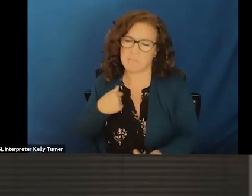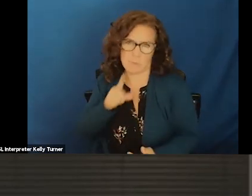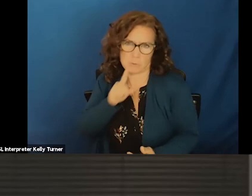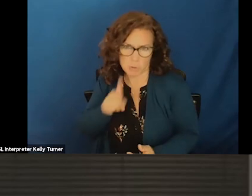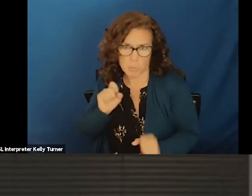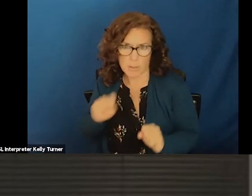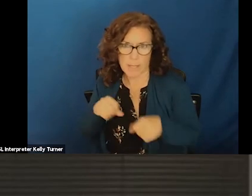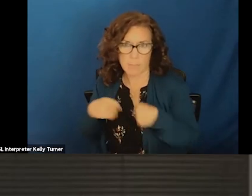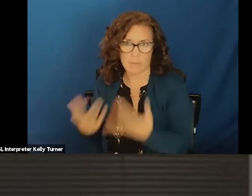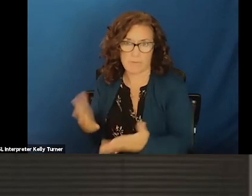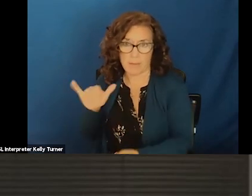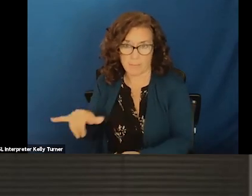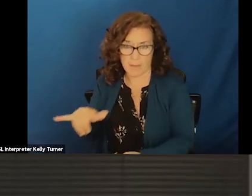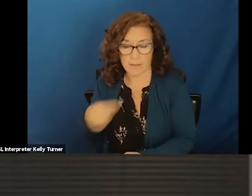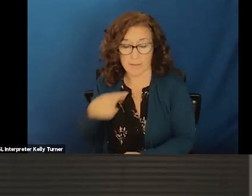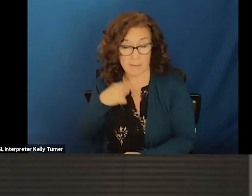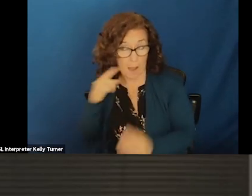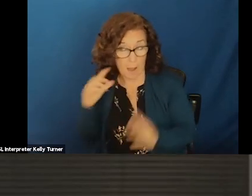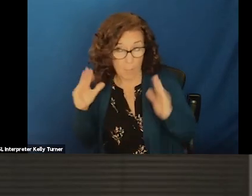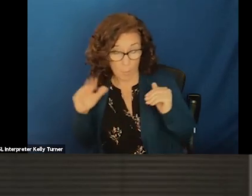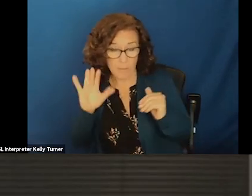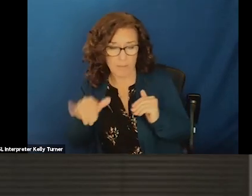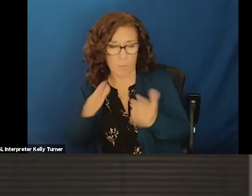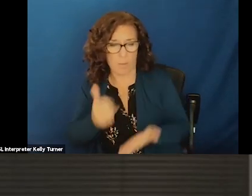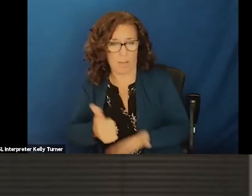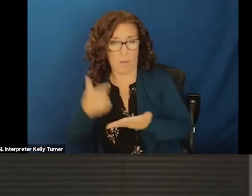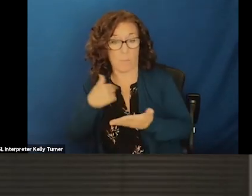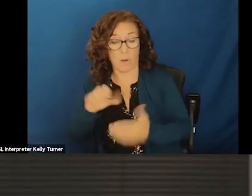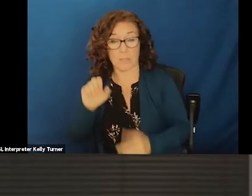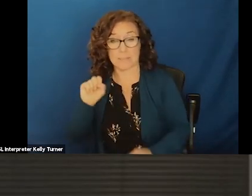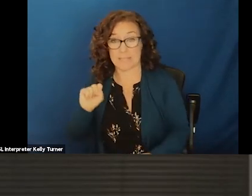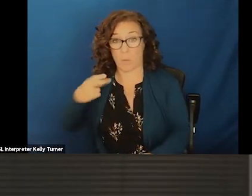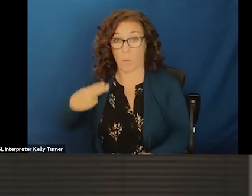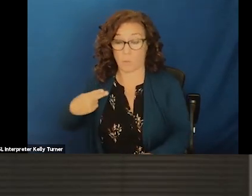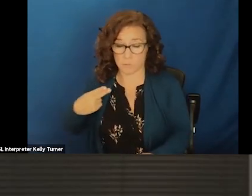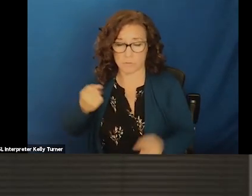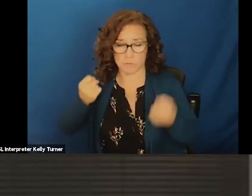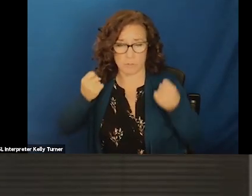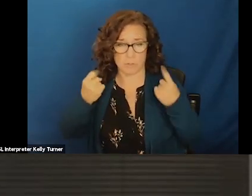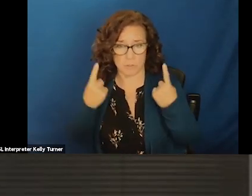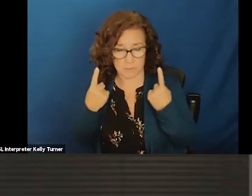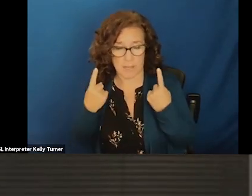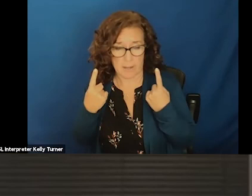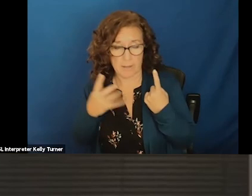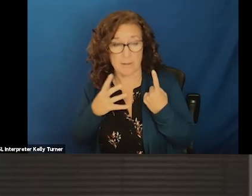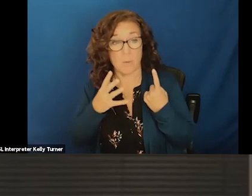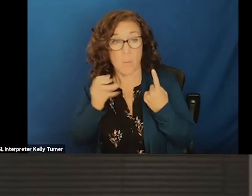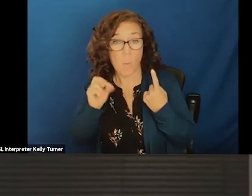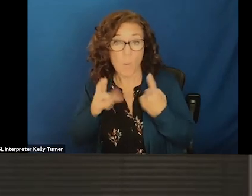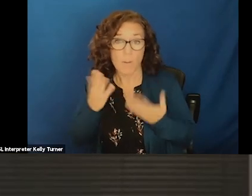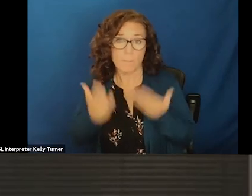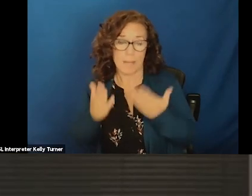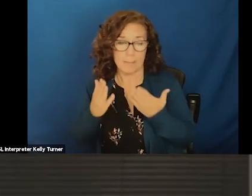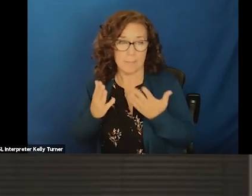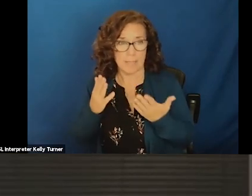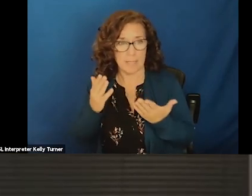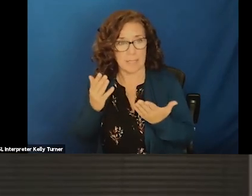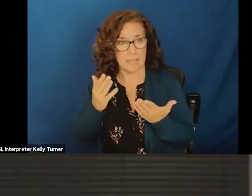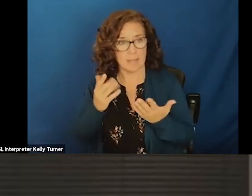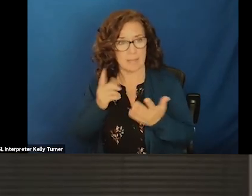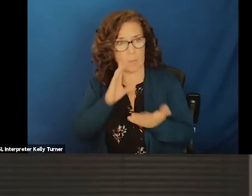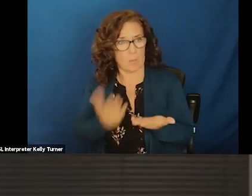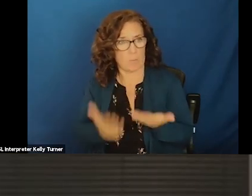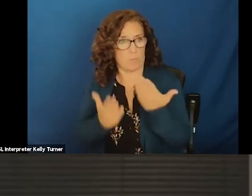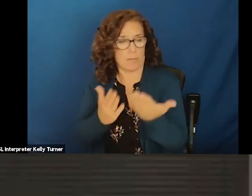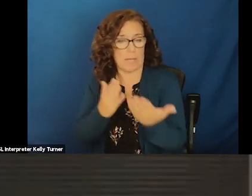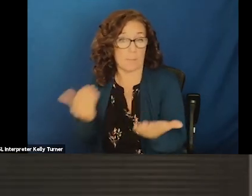our stakeholders understand or perhaps generate other questions that we will be happy to answer. So I think we need